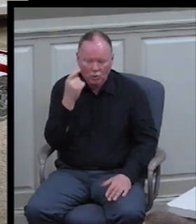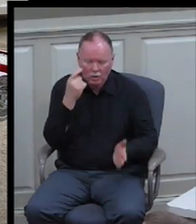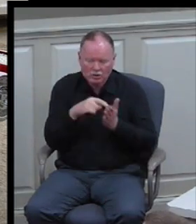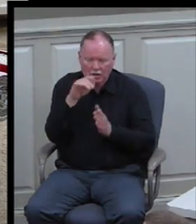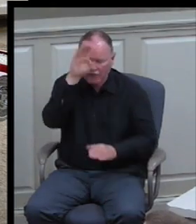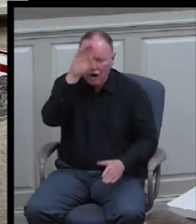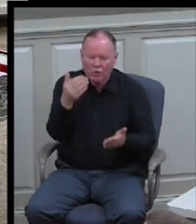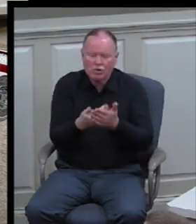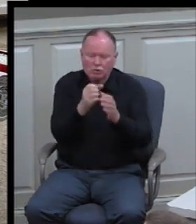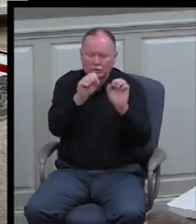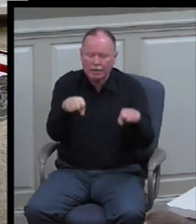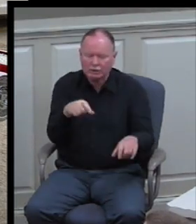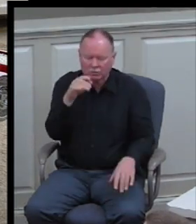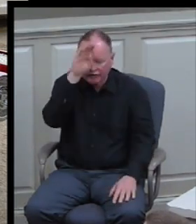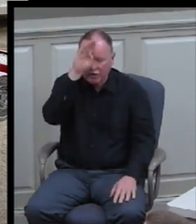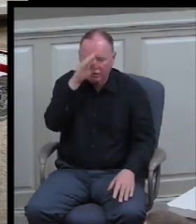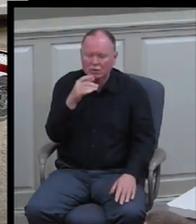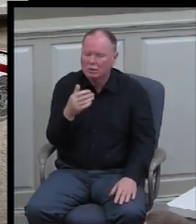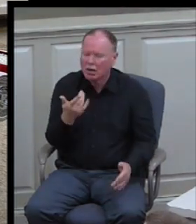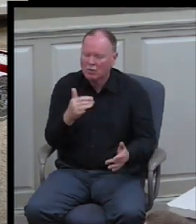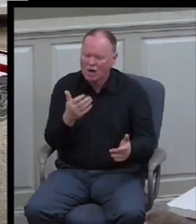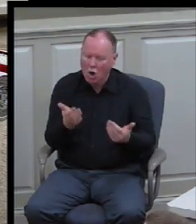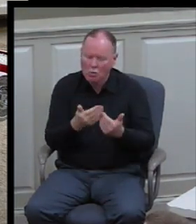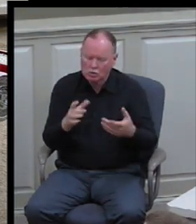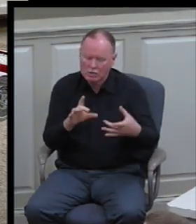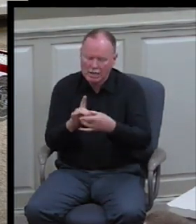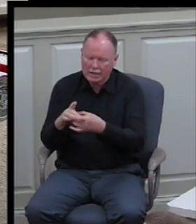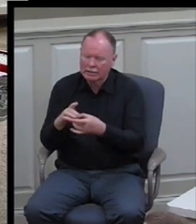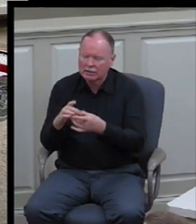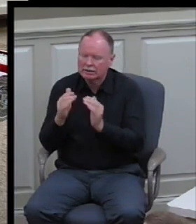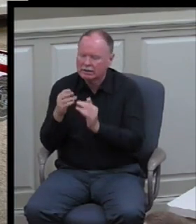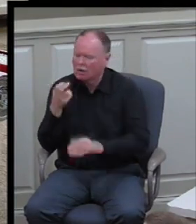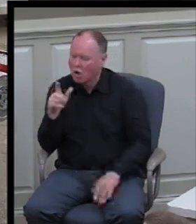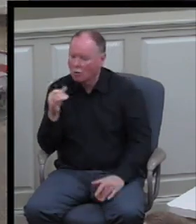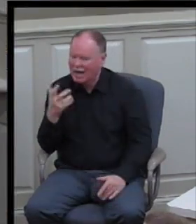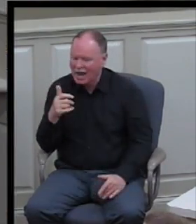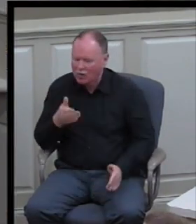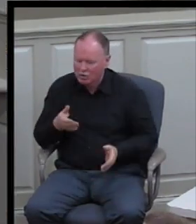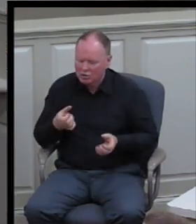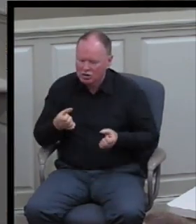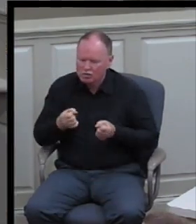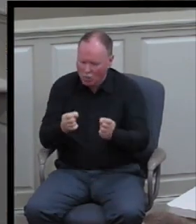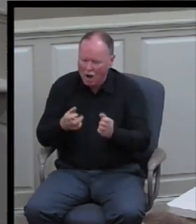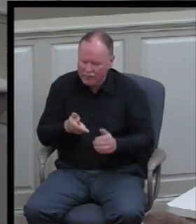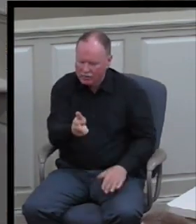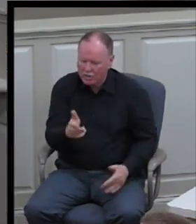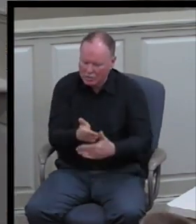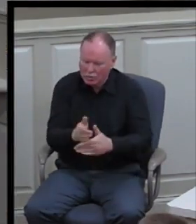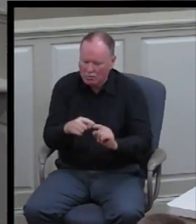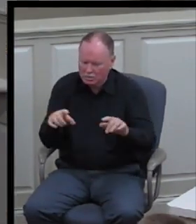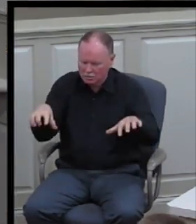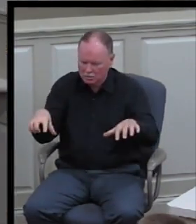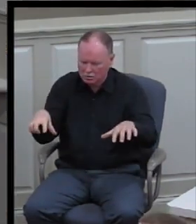new fire station will pretty much almost adjoin the city hall, and right now there's a driveway between the two. What's going to happen there as